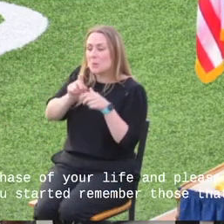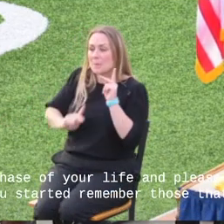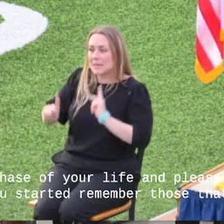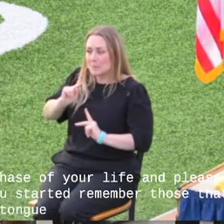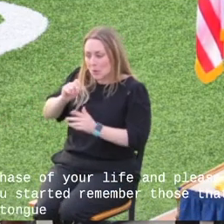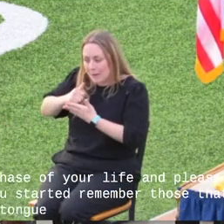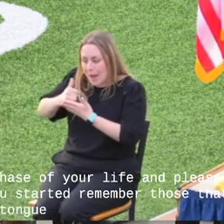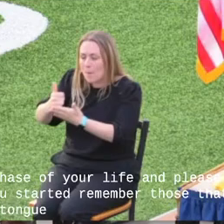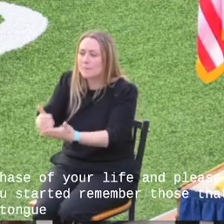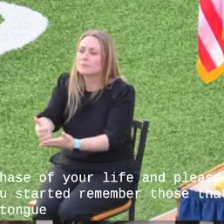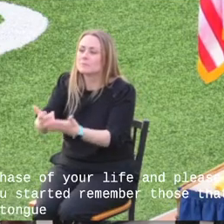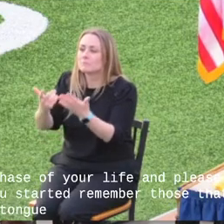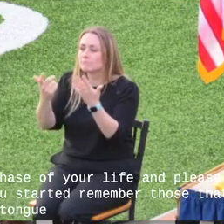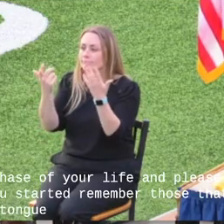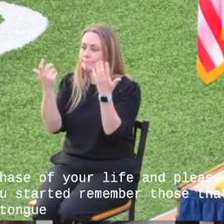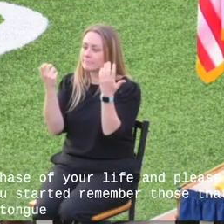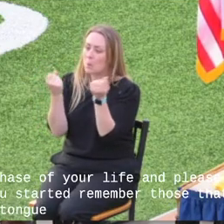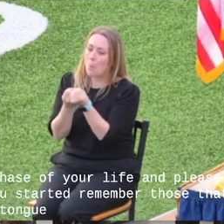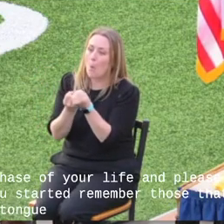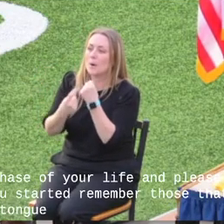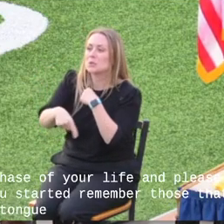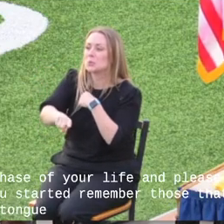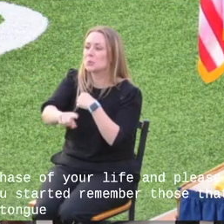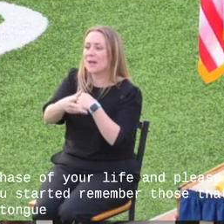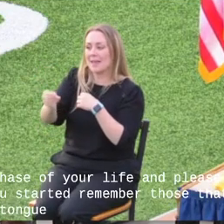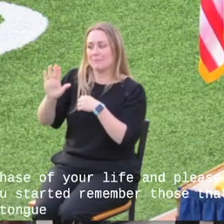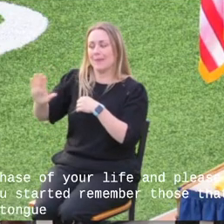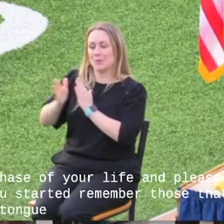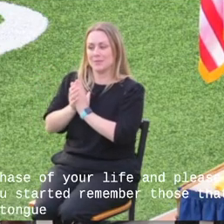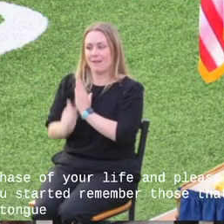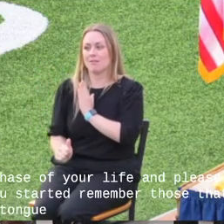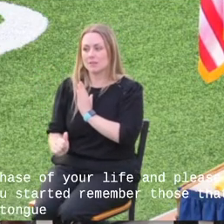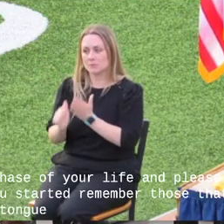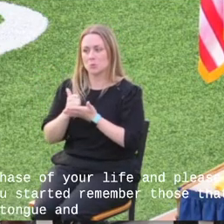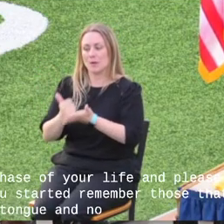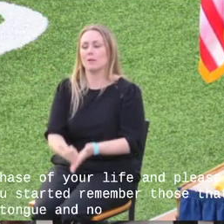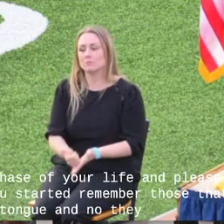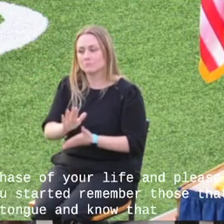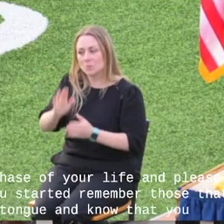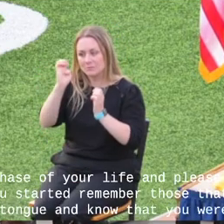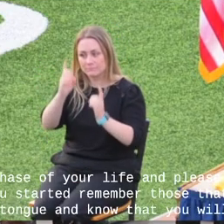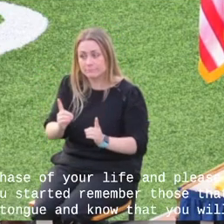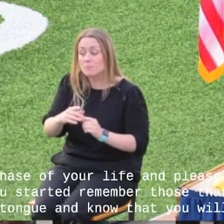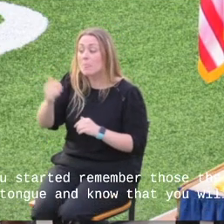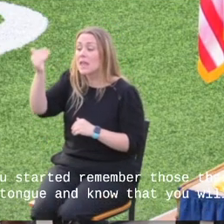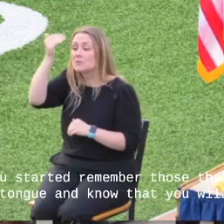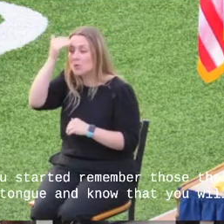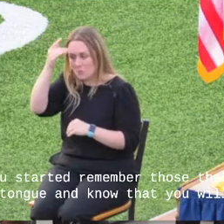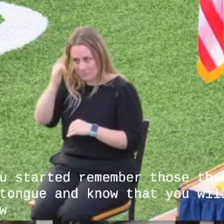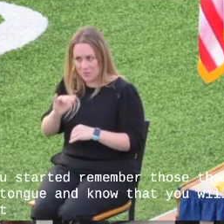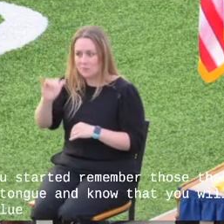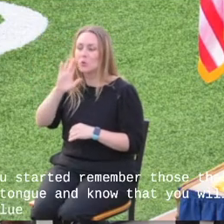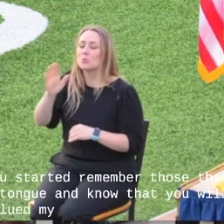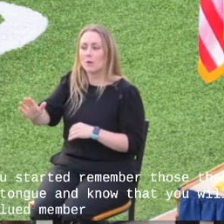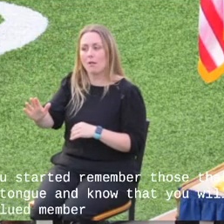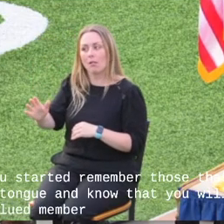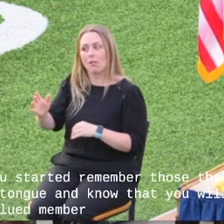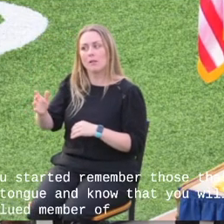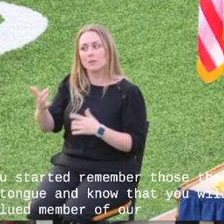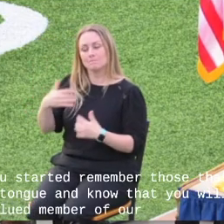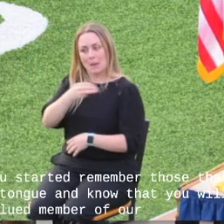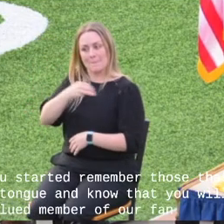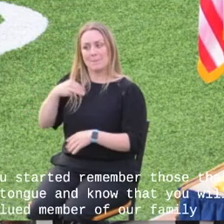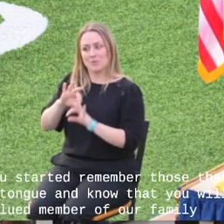their time and talent into your education and know that you will forever be a valued member of